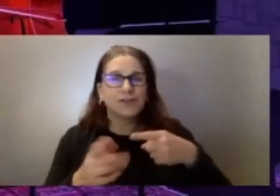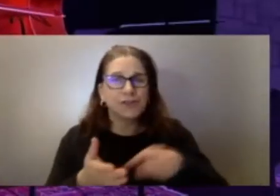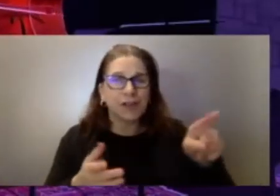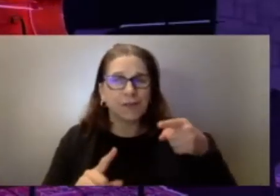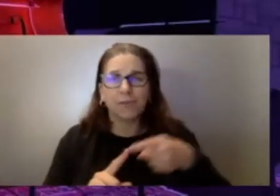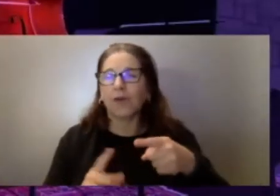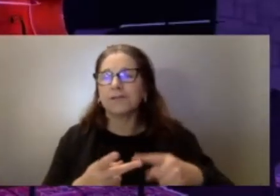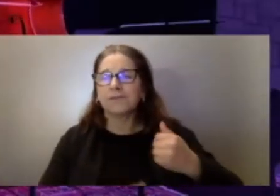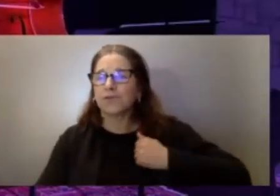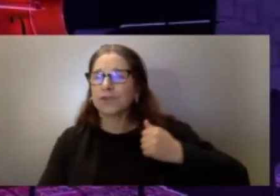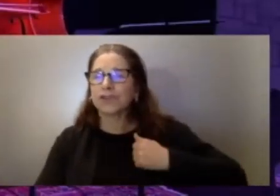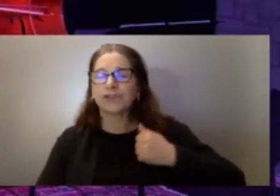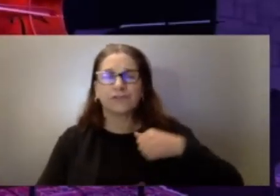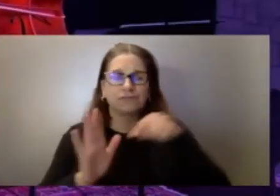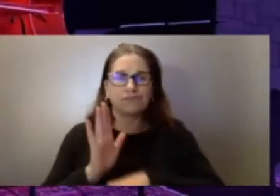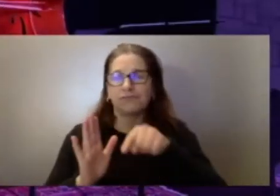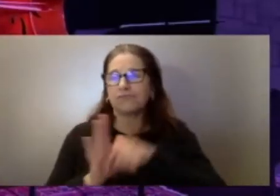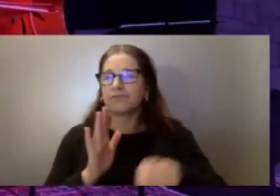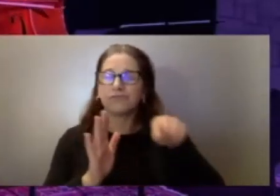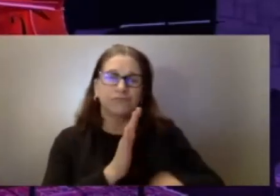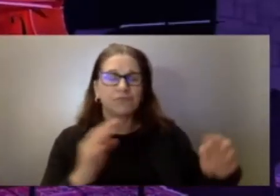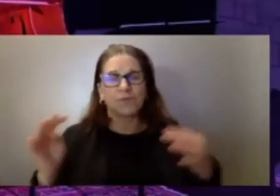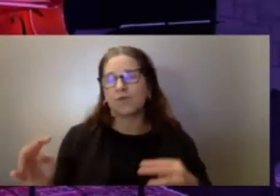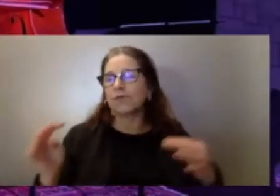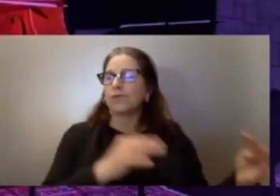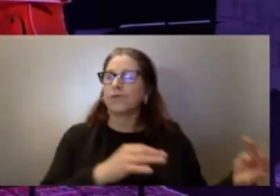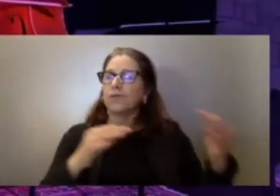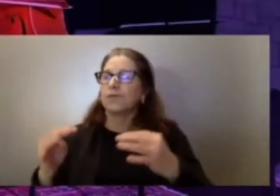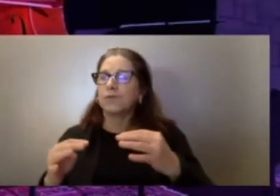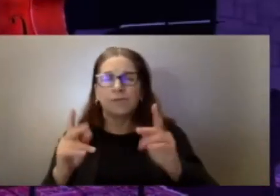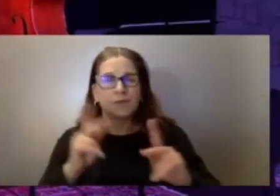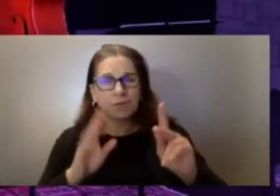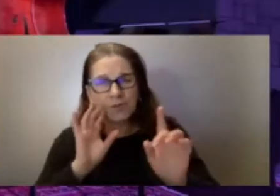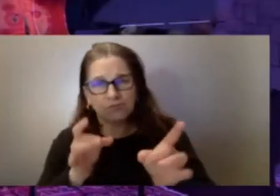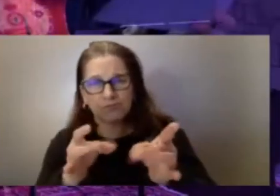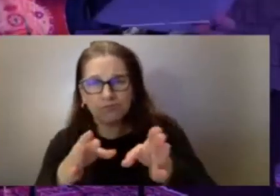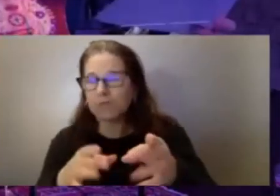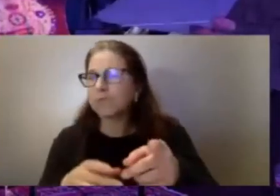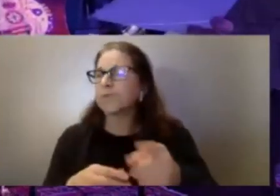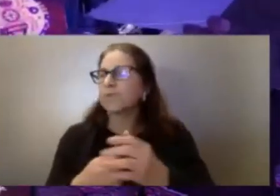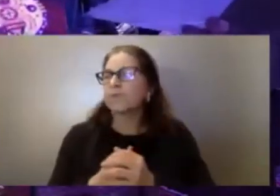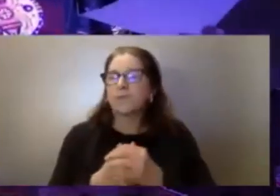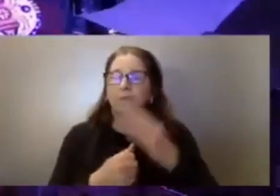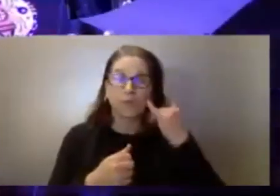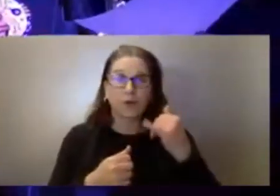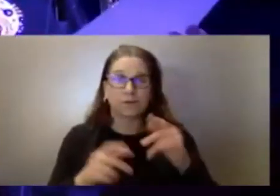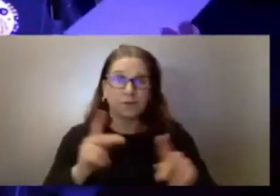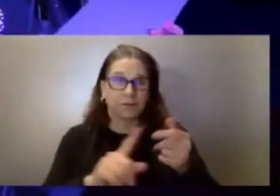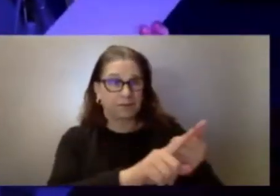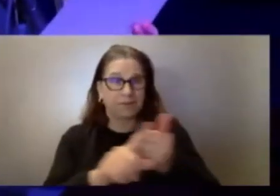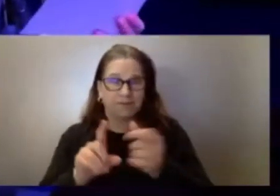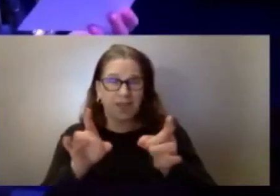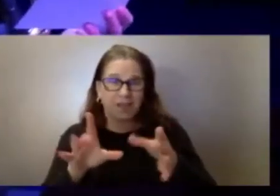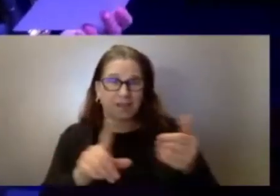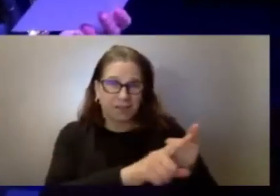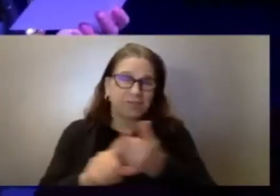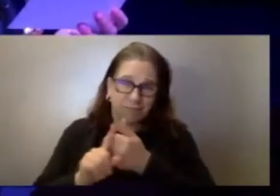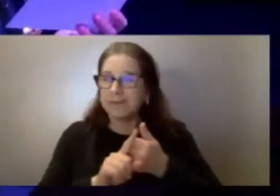and wars, and those who will despise you because they despise themselves. The journey might take